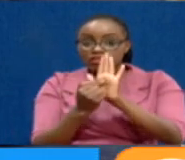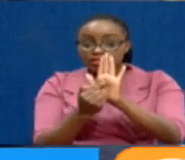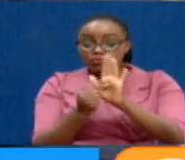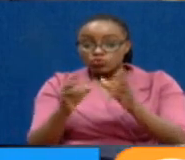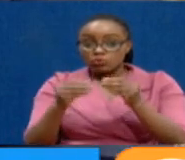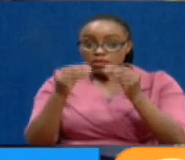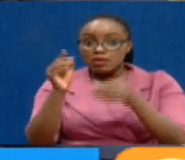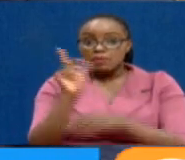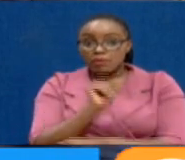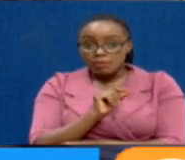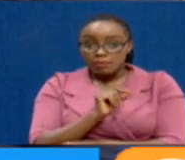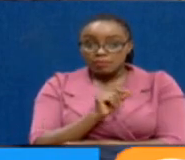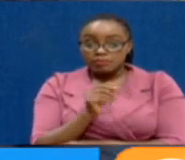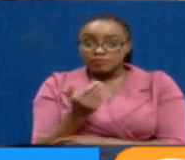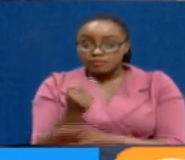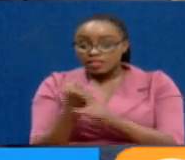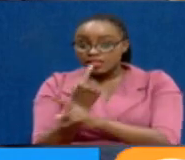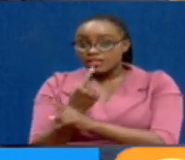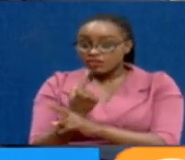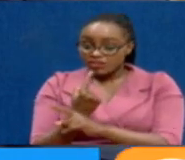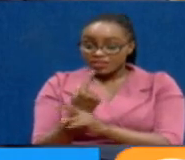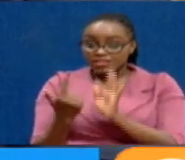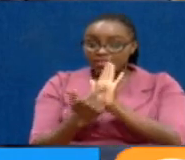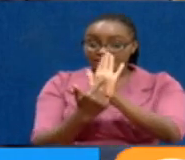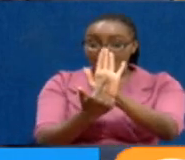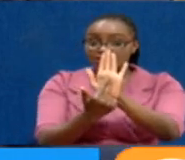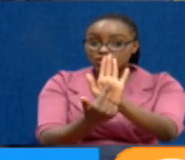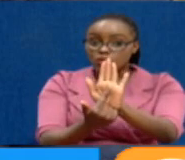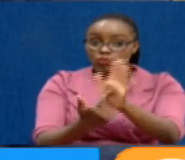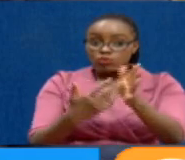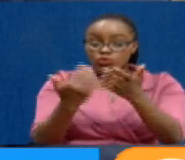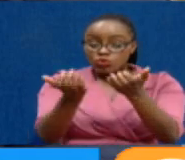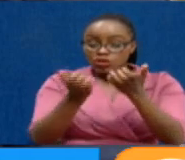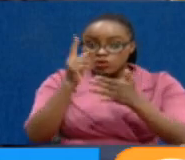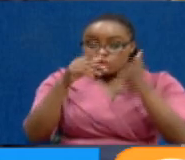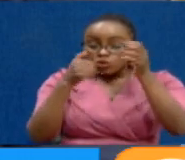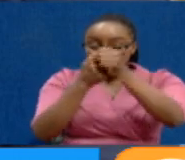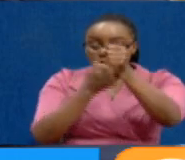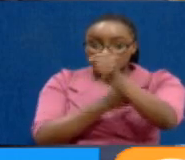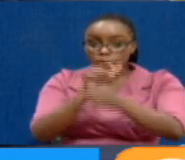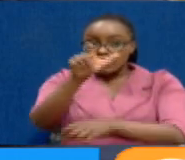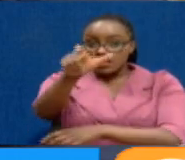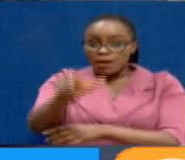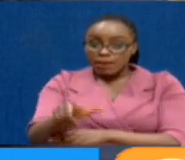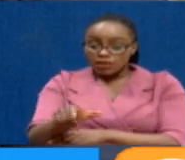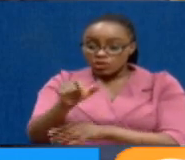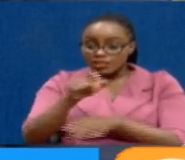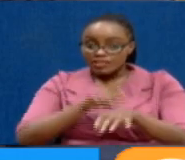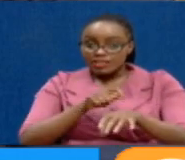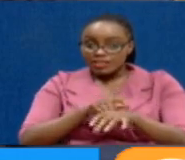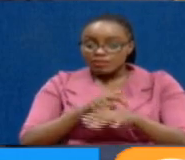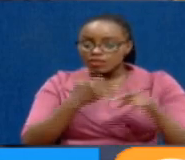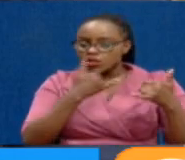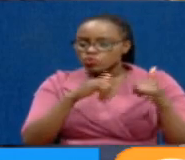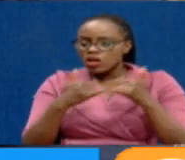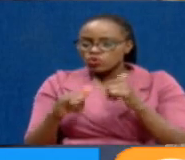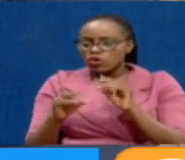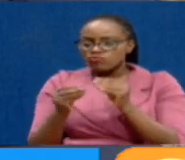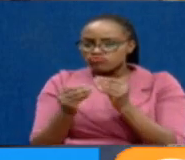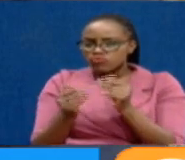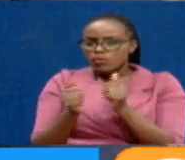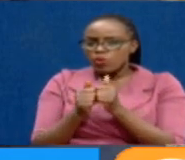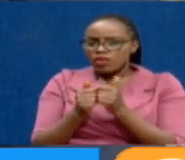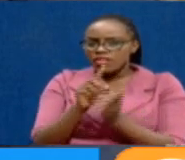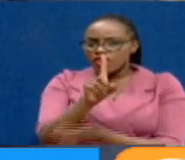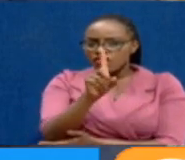see, like different symptoms. Yeah. And so what you need is to support this person during that period that they are fighting with the virus. And that's why for